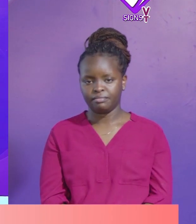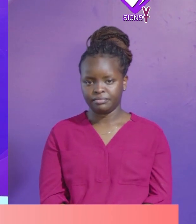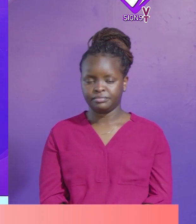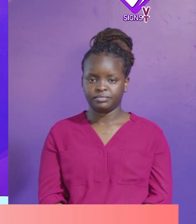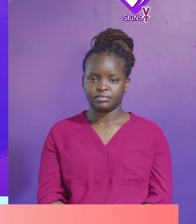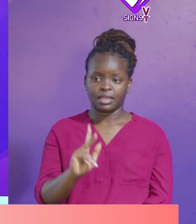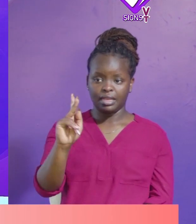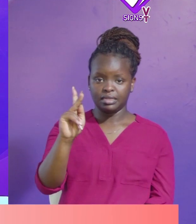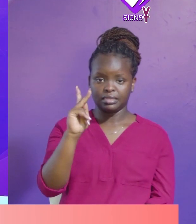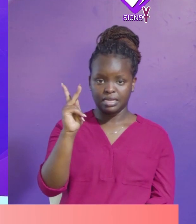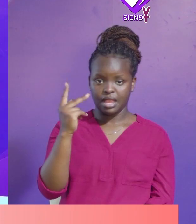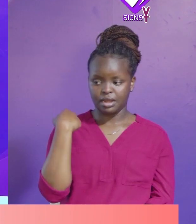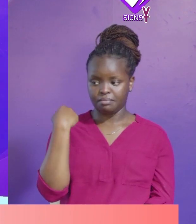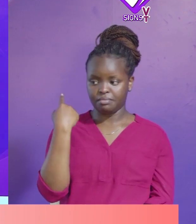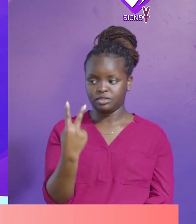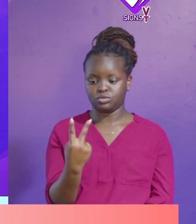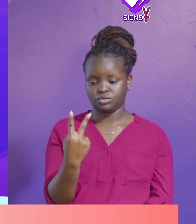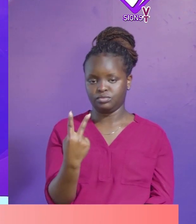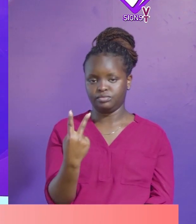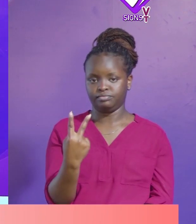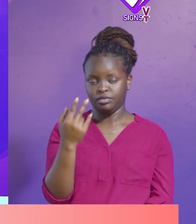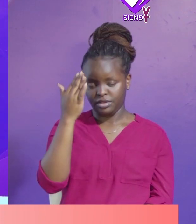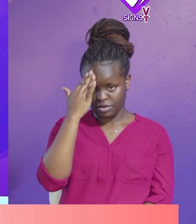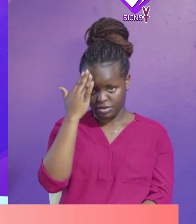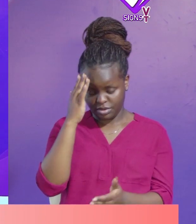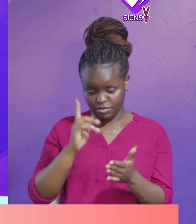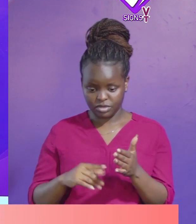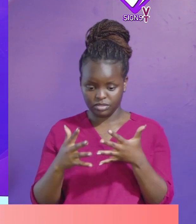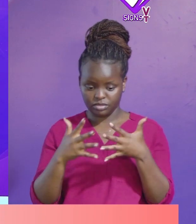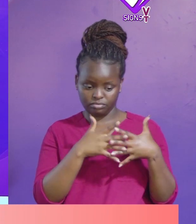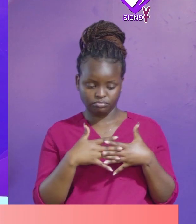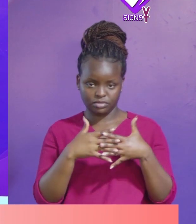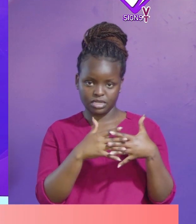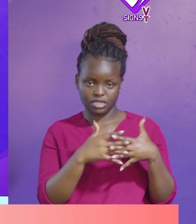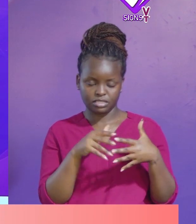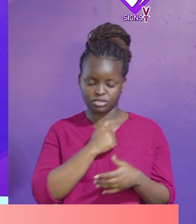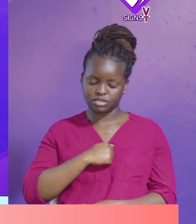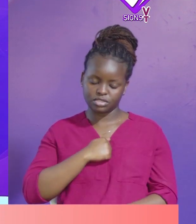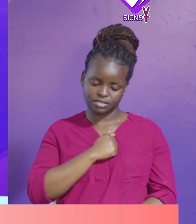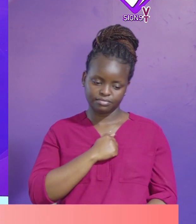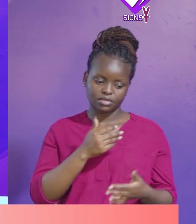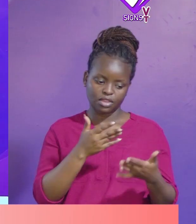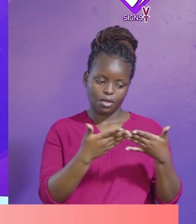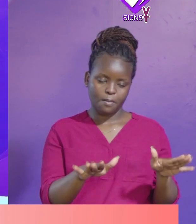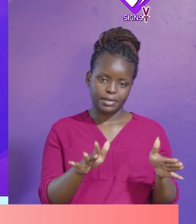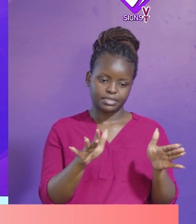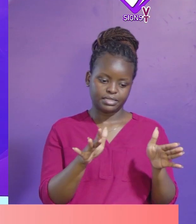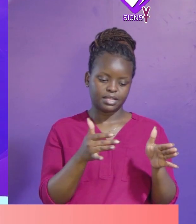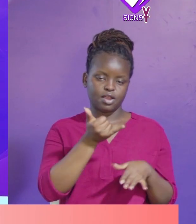Kenya is the second also, knowing that United States, sorry, I had opened the wrong tab.